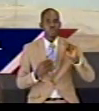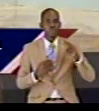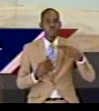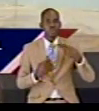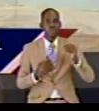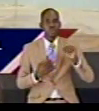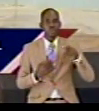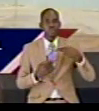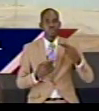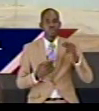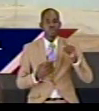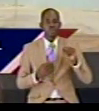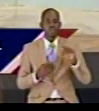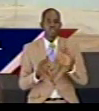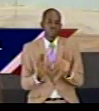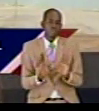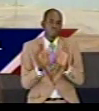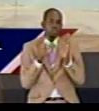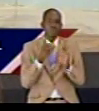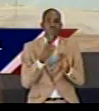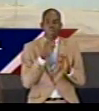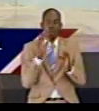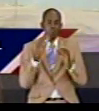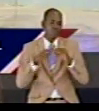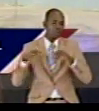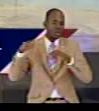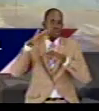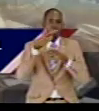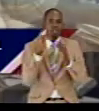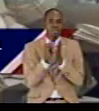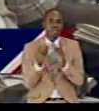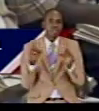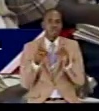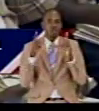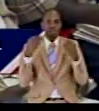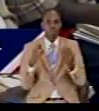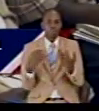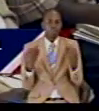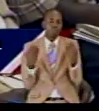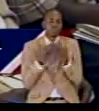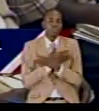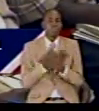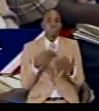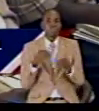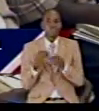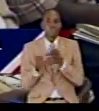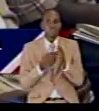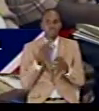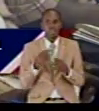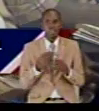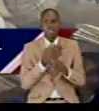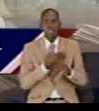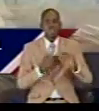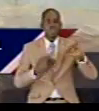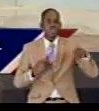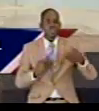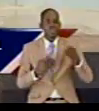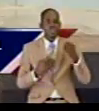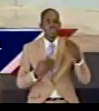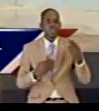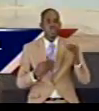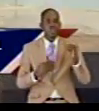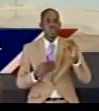level now. I said you've gone beyond that level now. And Jehoshaphat feared,